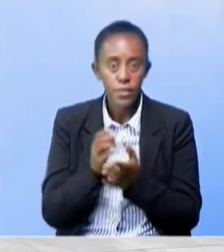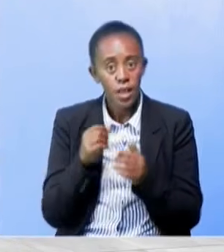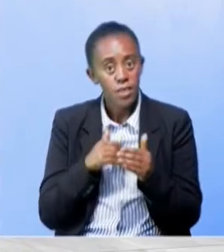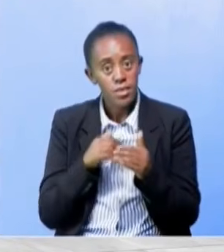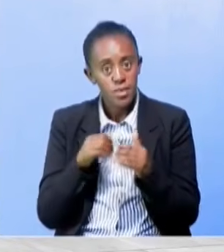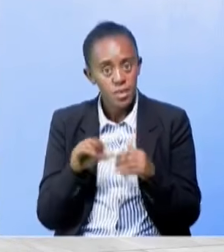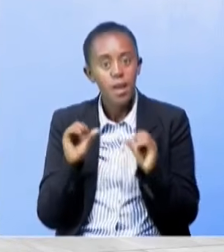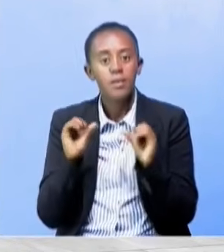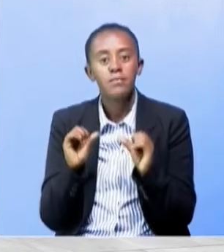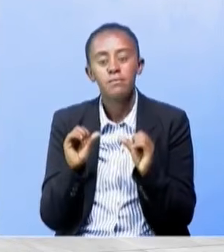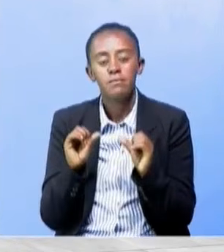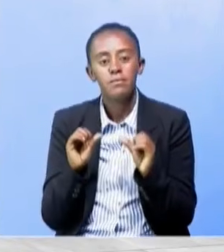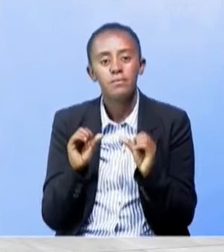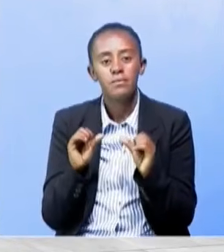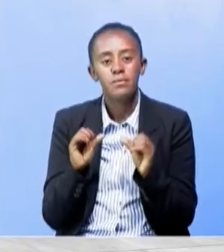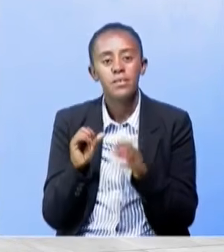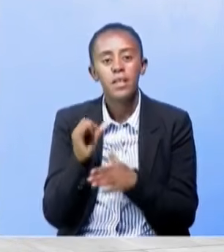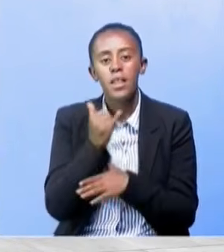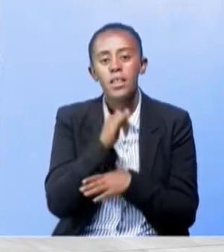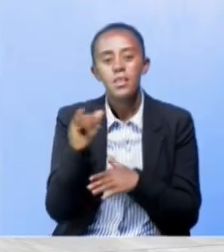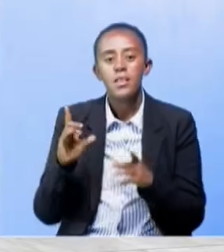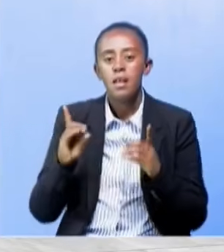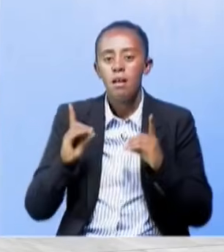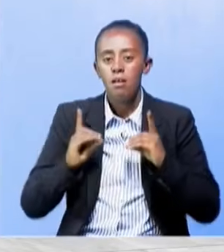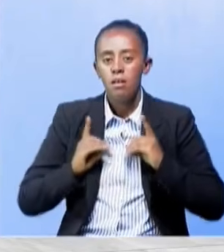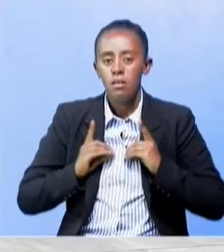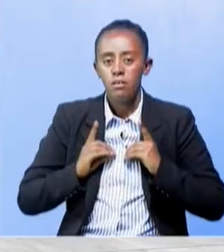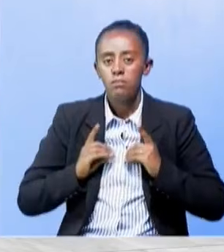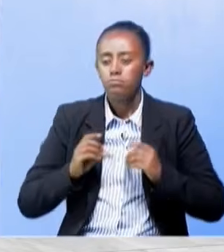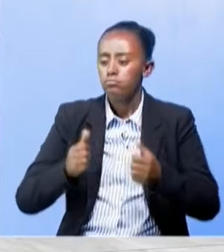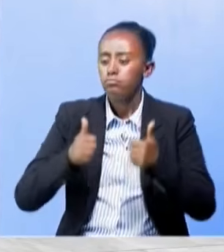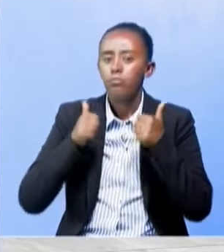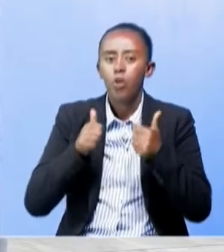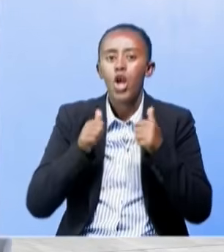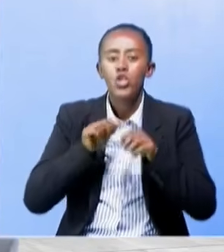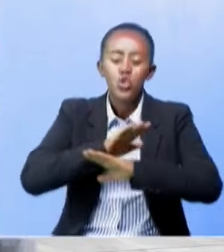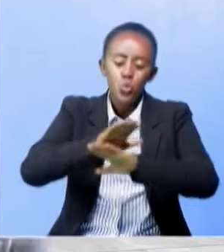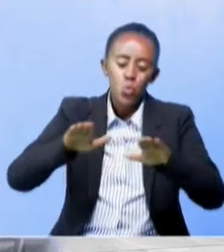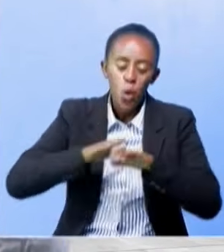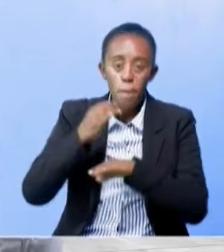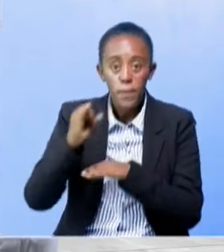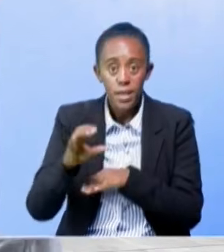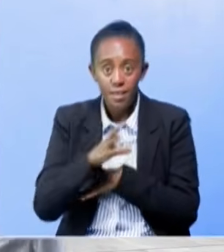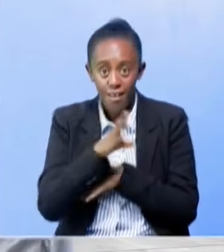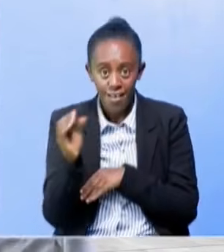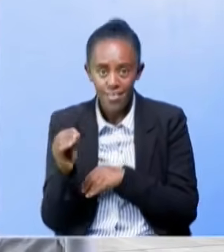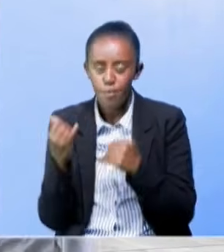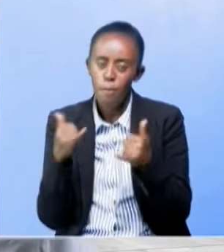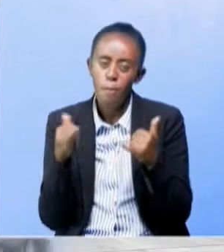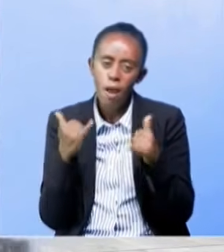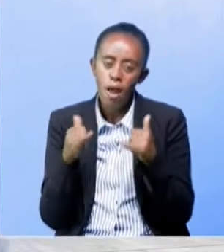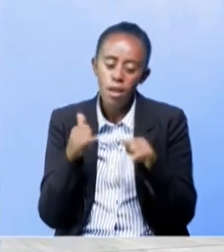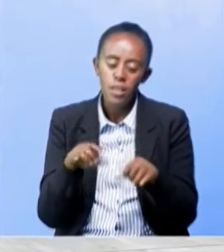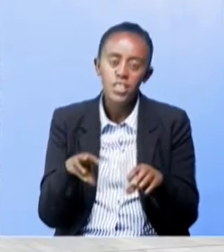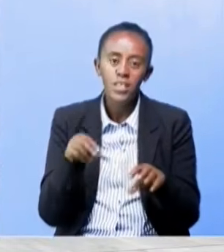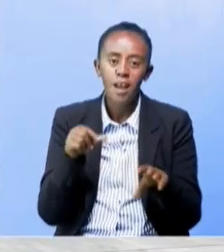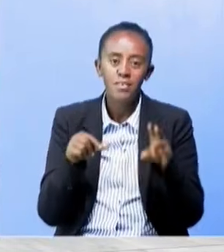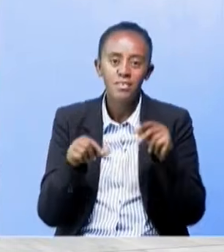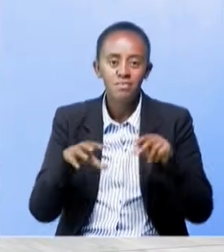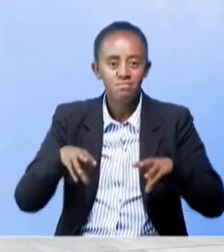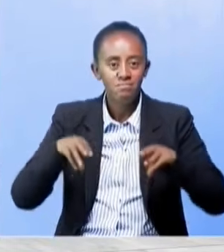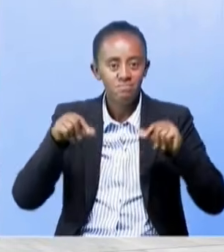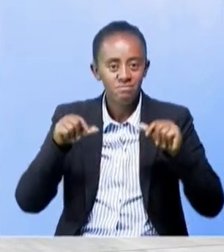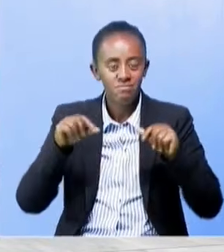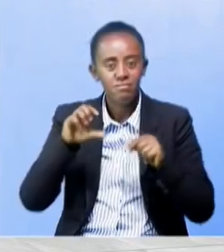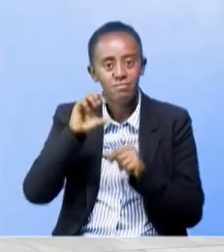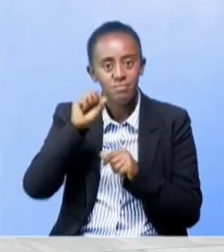Then they had a great swimming and playing in the sand. What